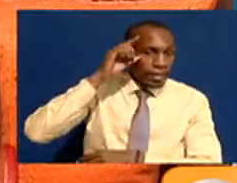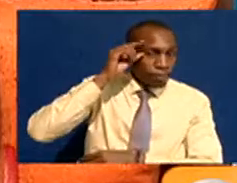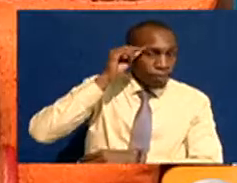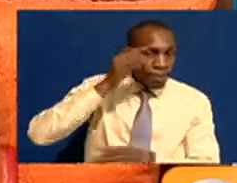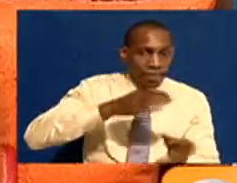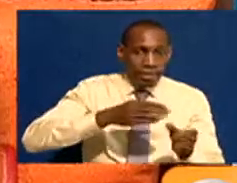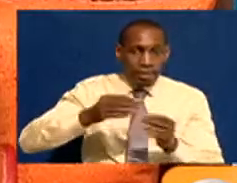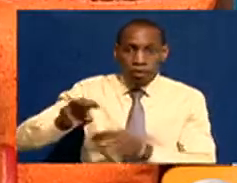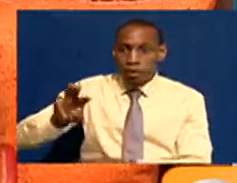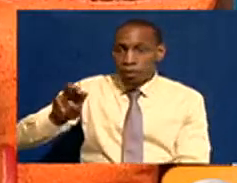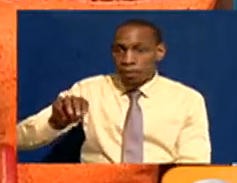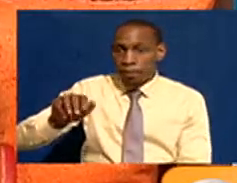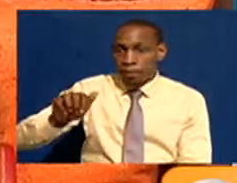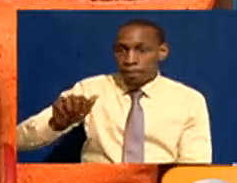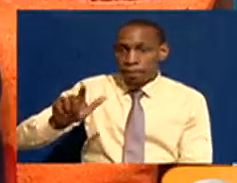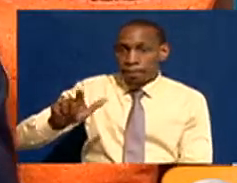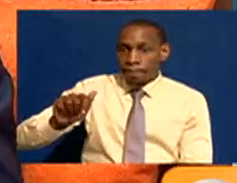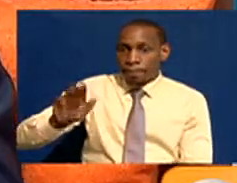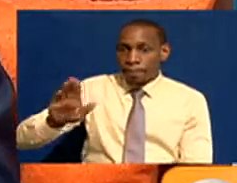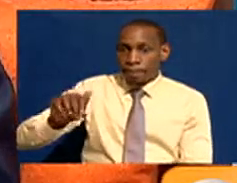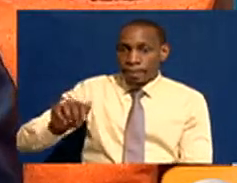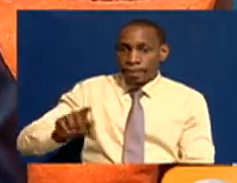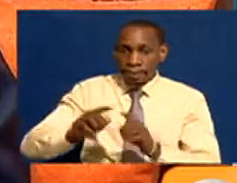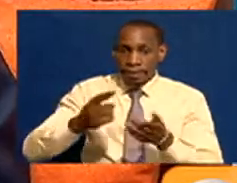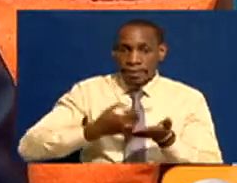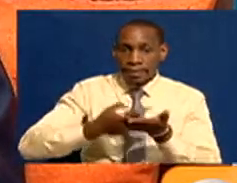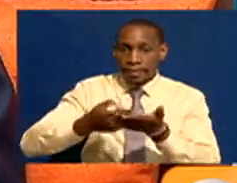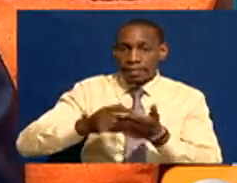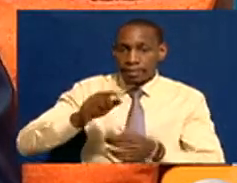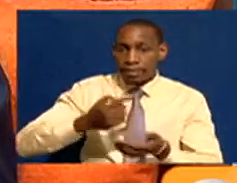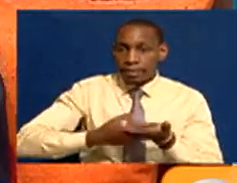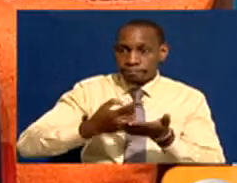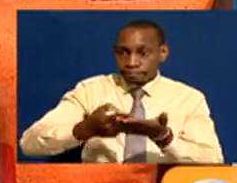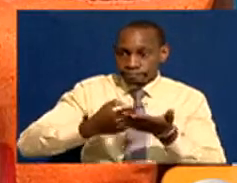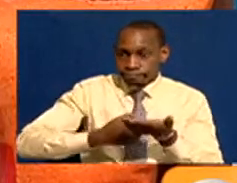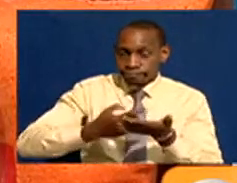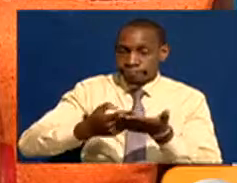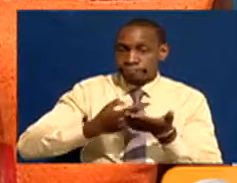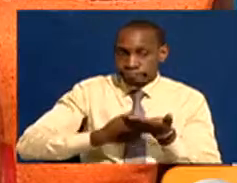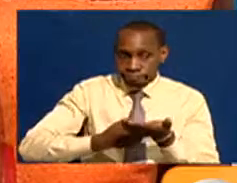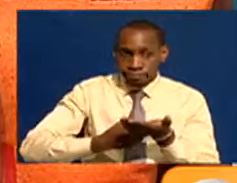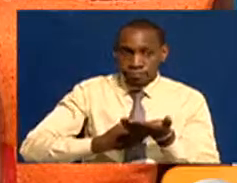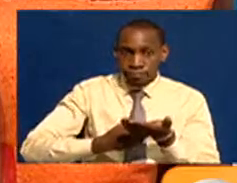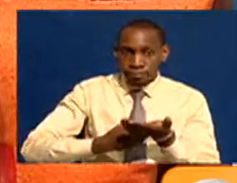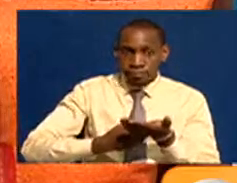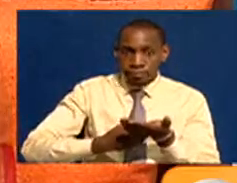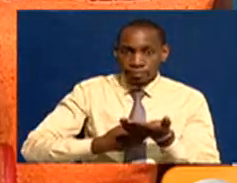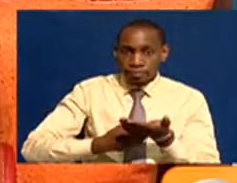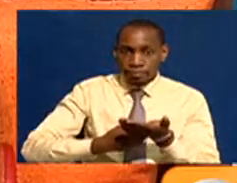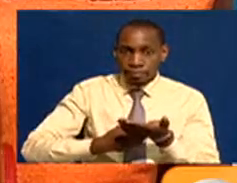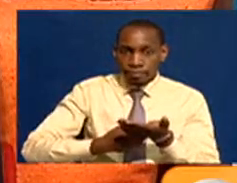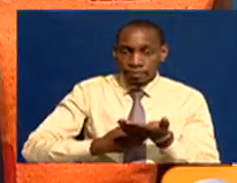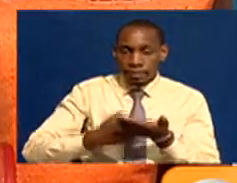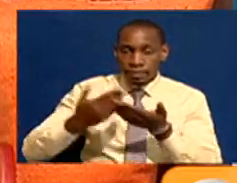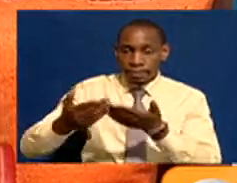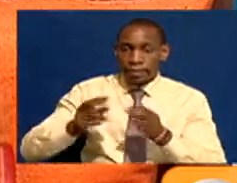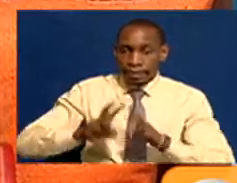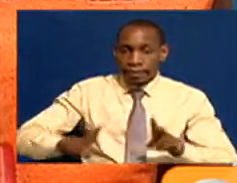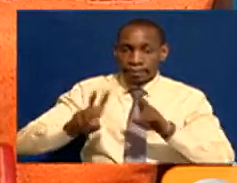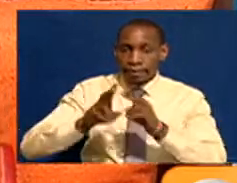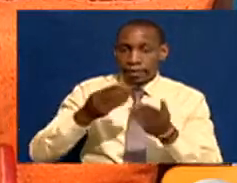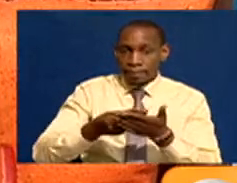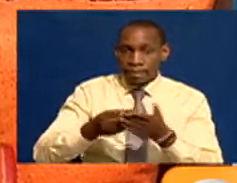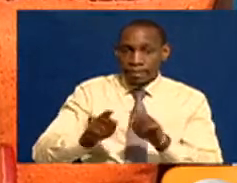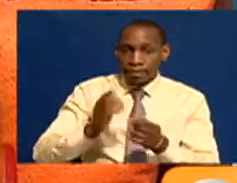to Malaba. But those discussions must be discussions that it will end up being value for money and make sure